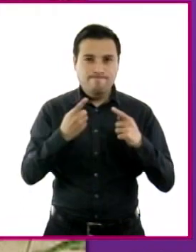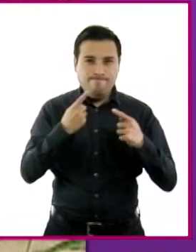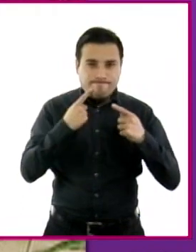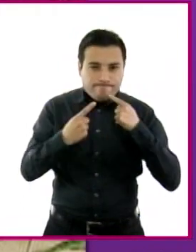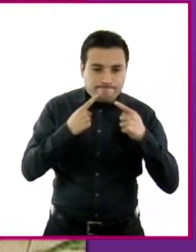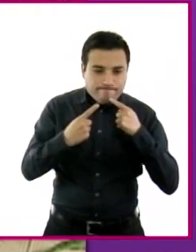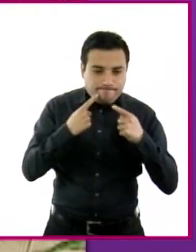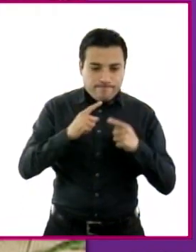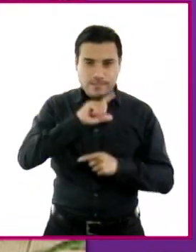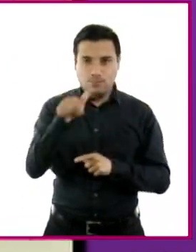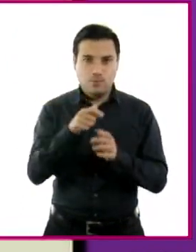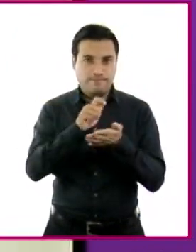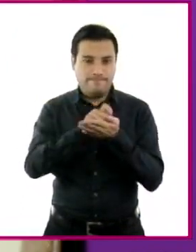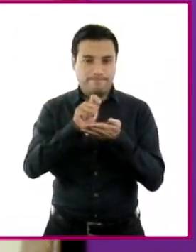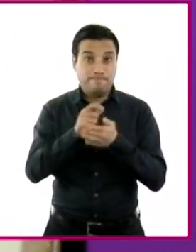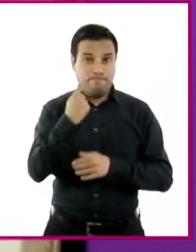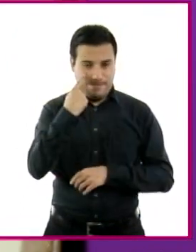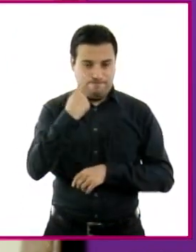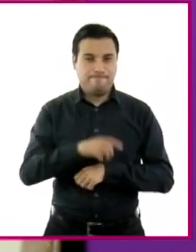a draft. Look.